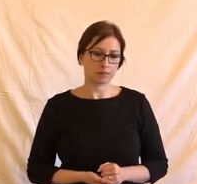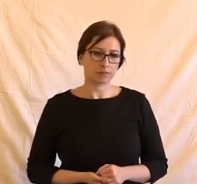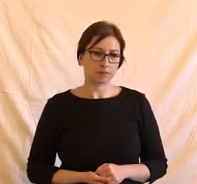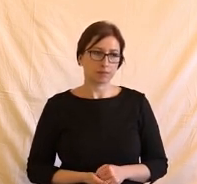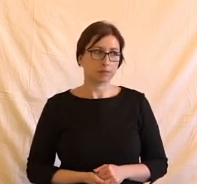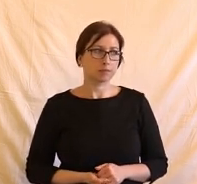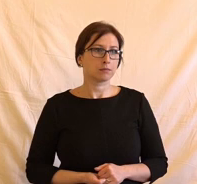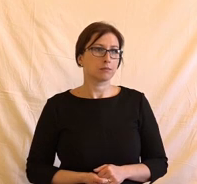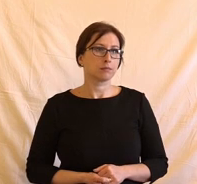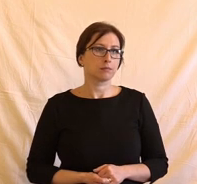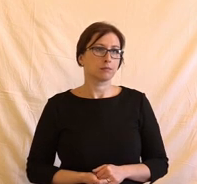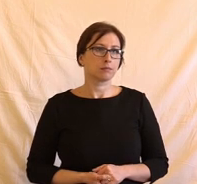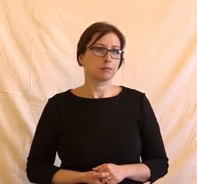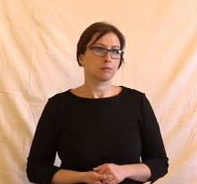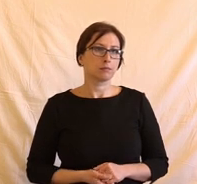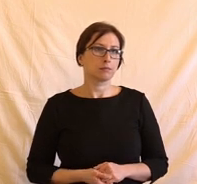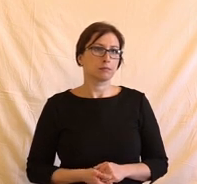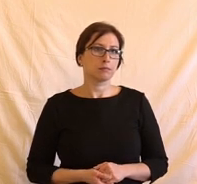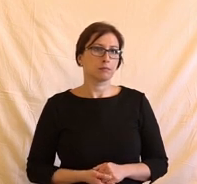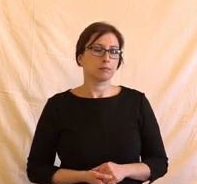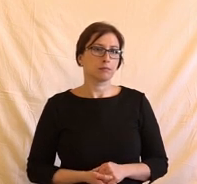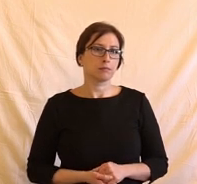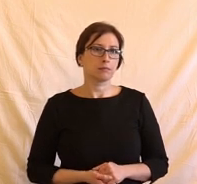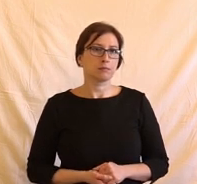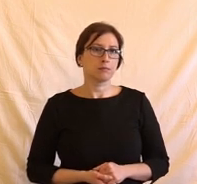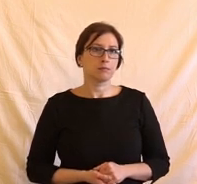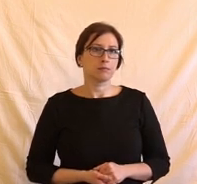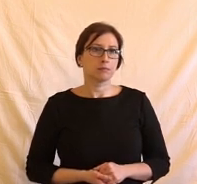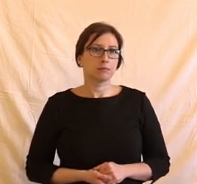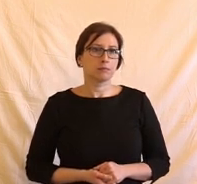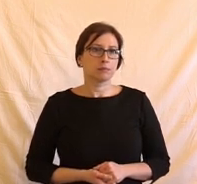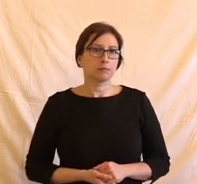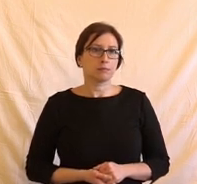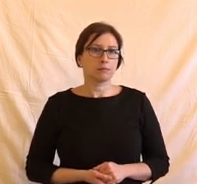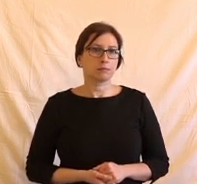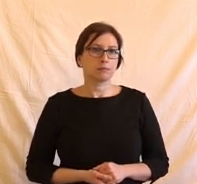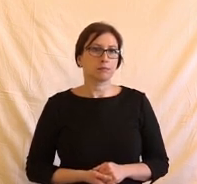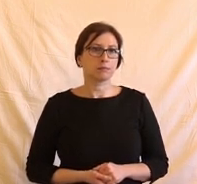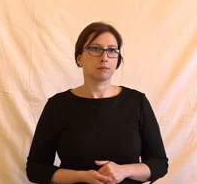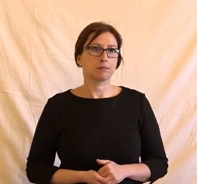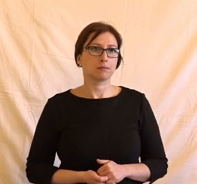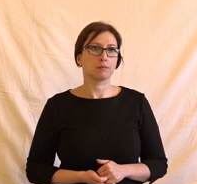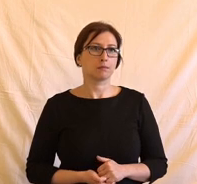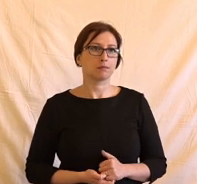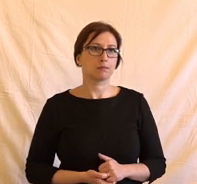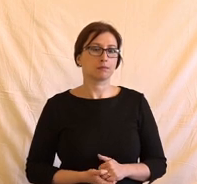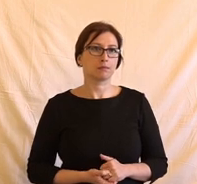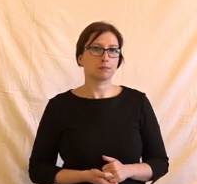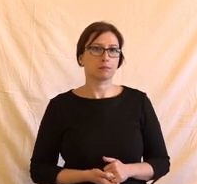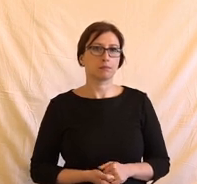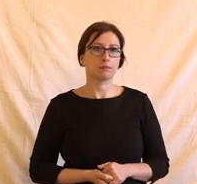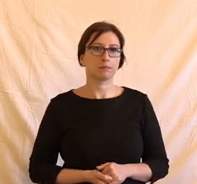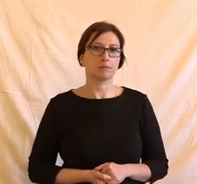In Norway, we, as I told you before, everything is digitalized on quite a high level.